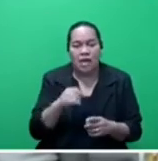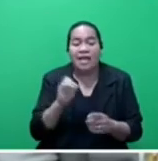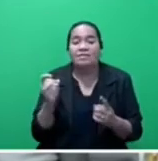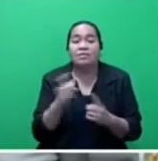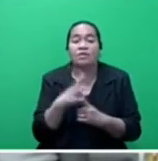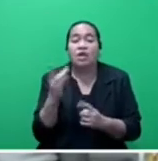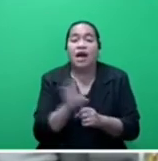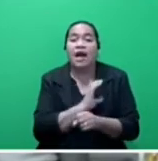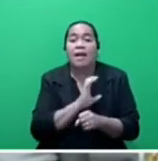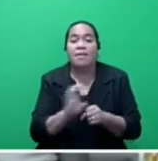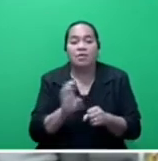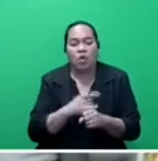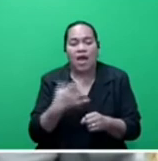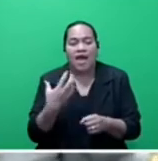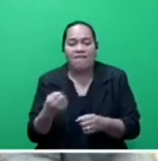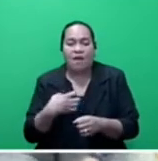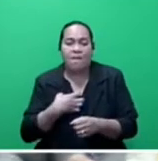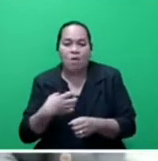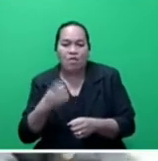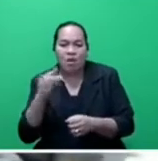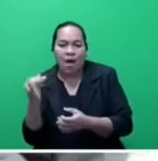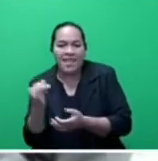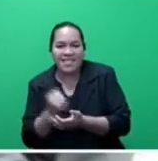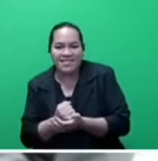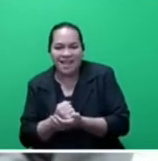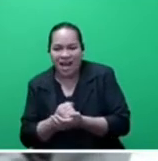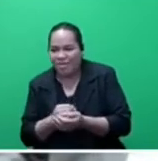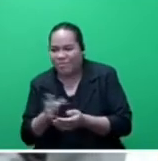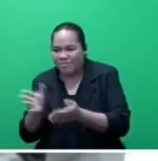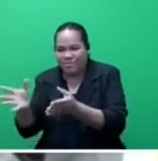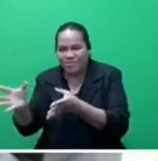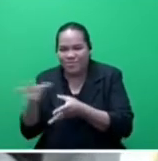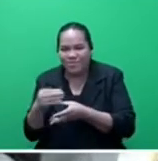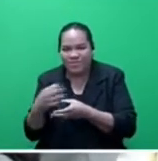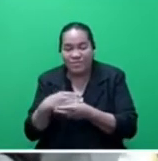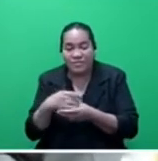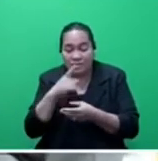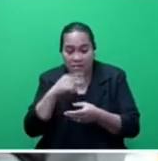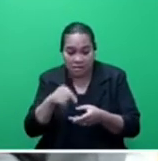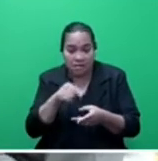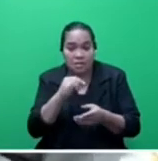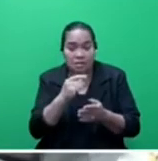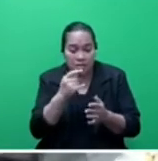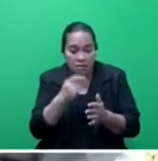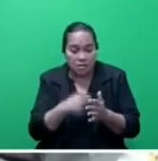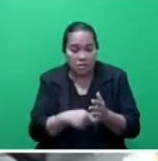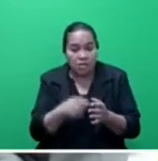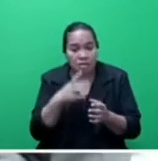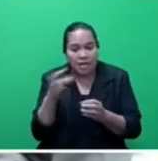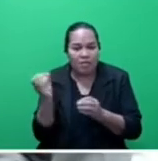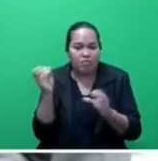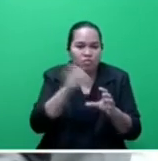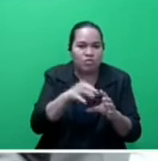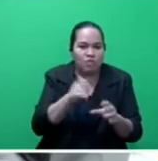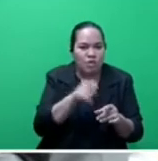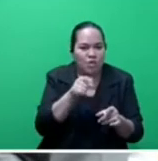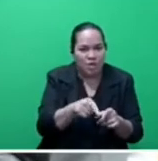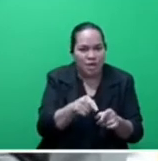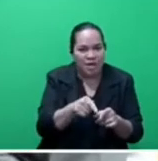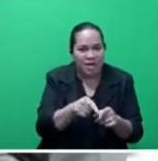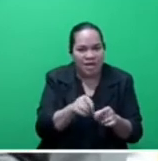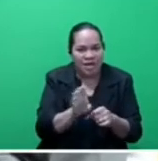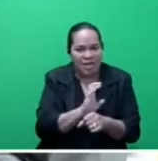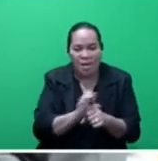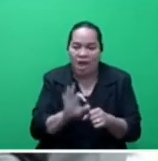companies with more than one income streams. They can load this concession into one of their businesses of income stream and not